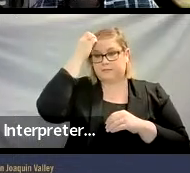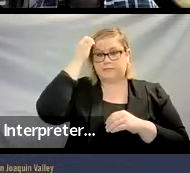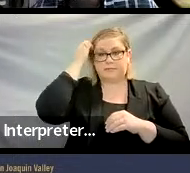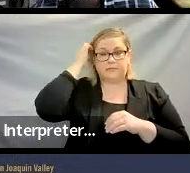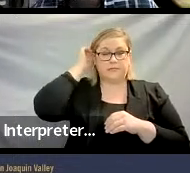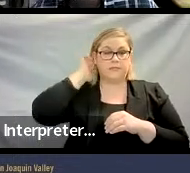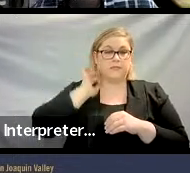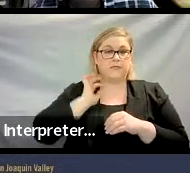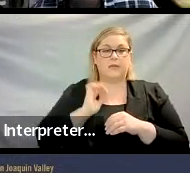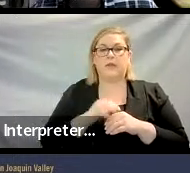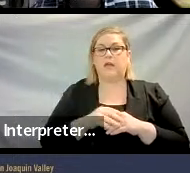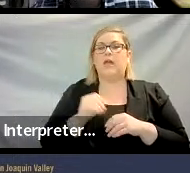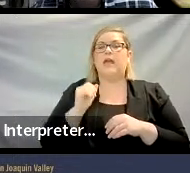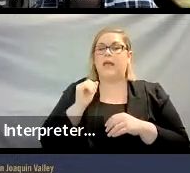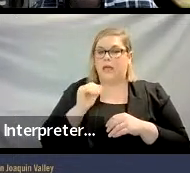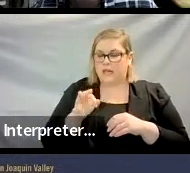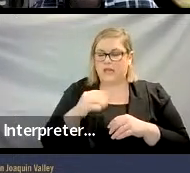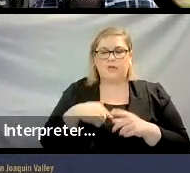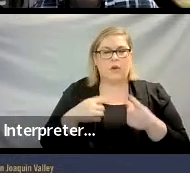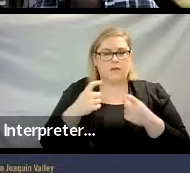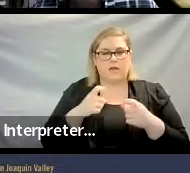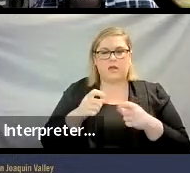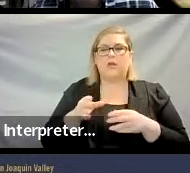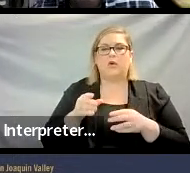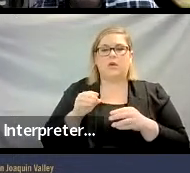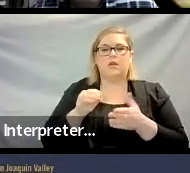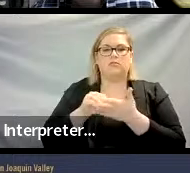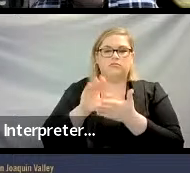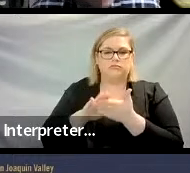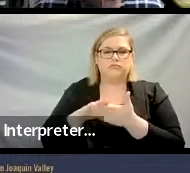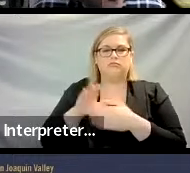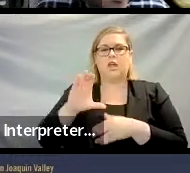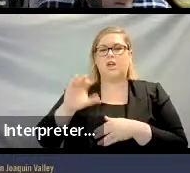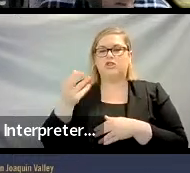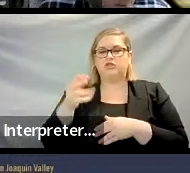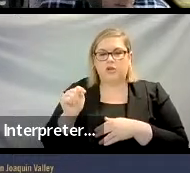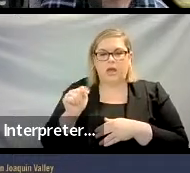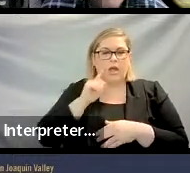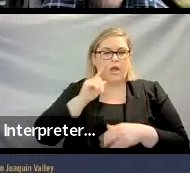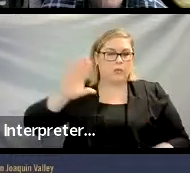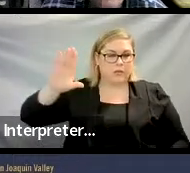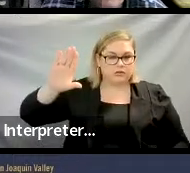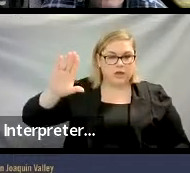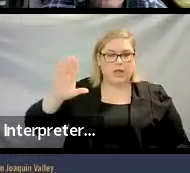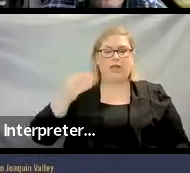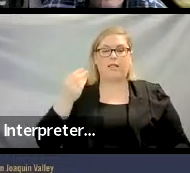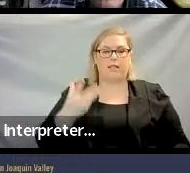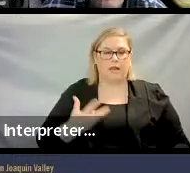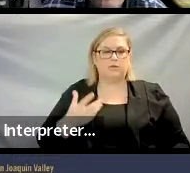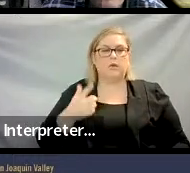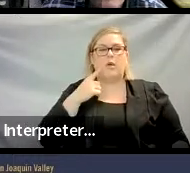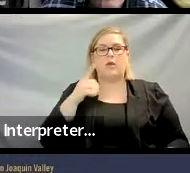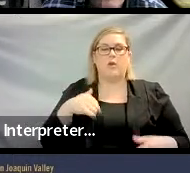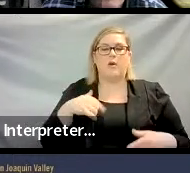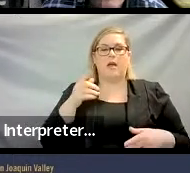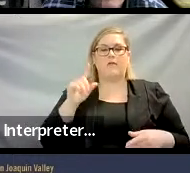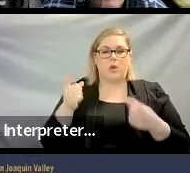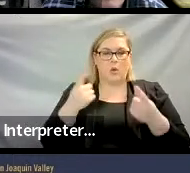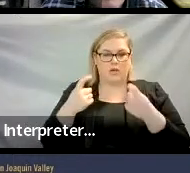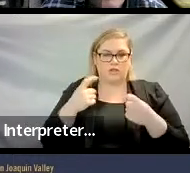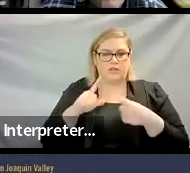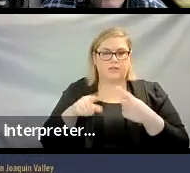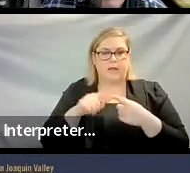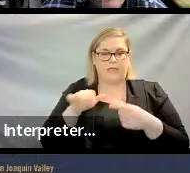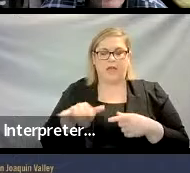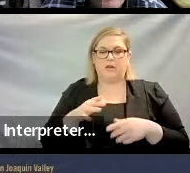If you have questions, feel free to either drop them in the chat or raise a hand somehow to let us know.